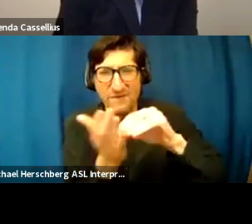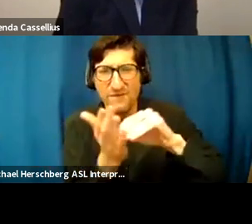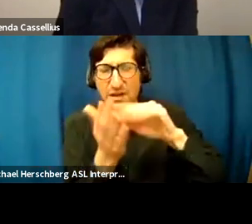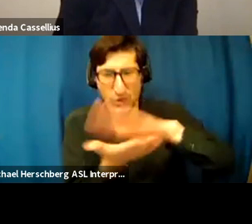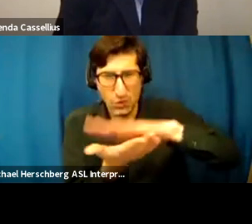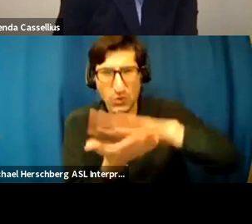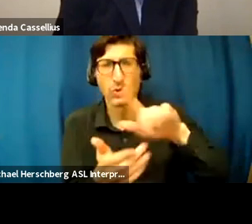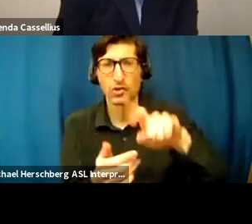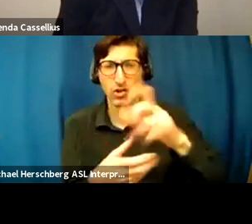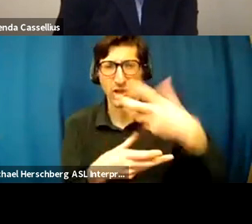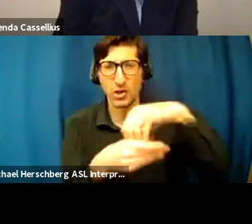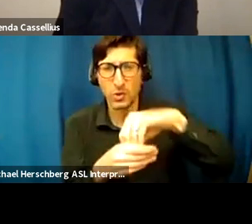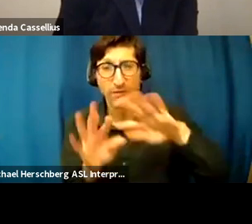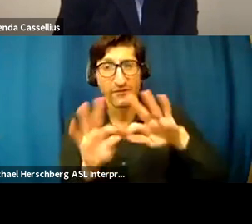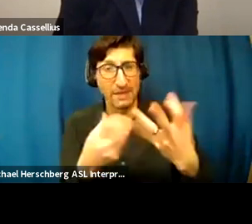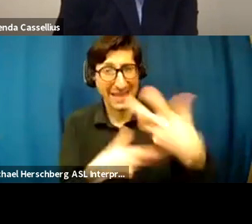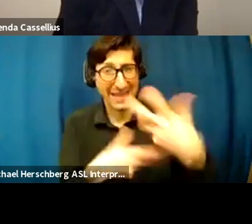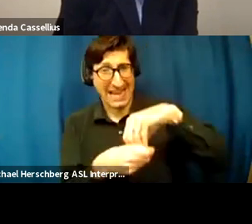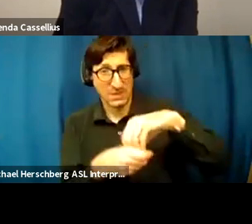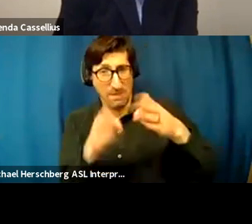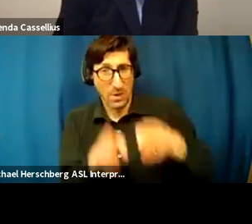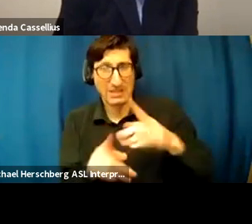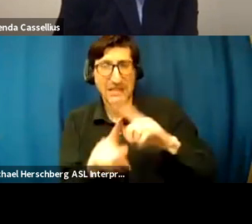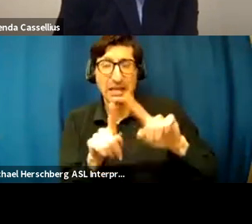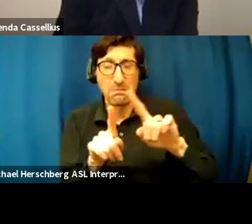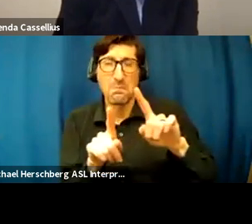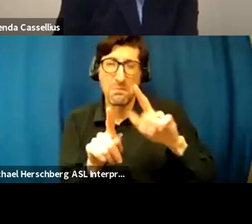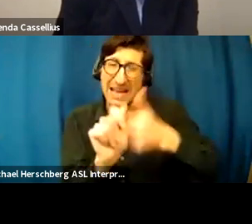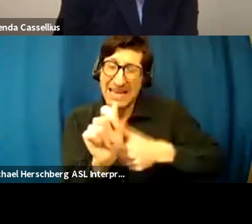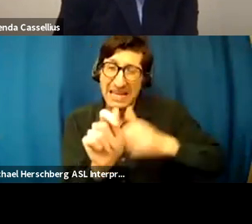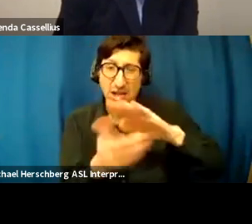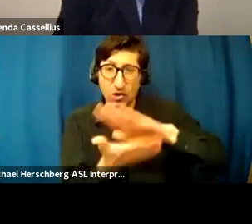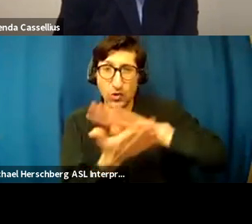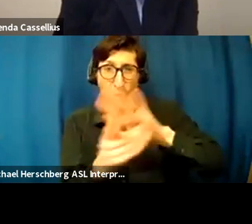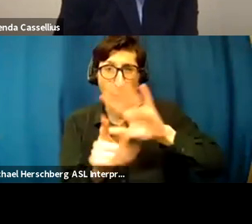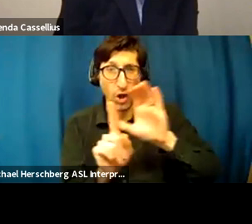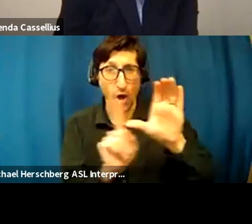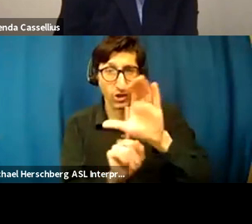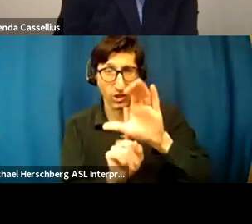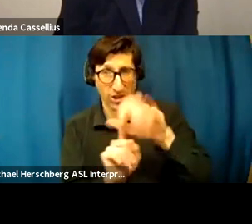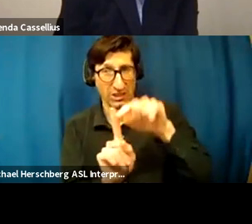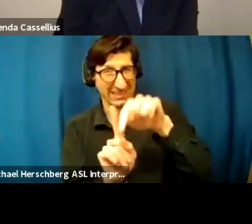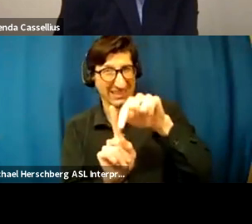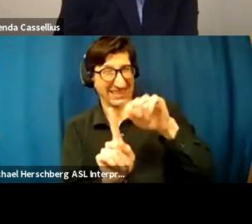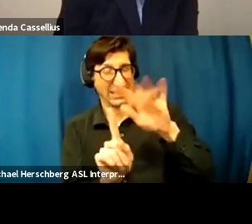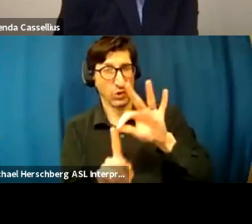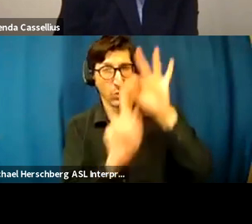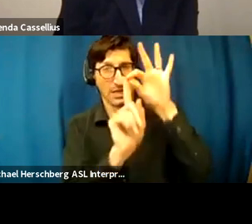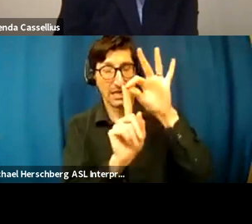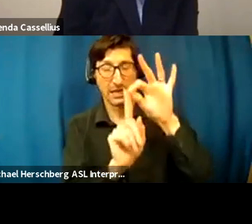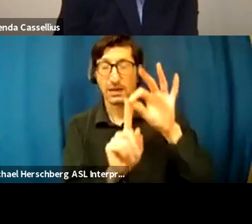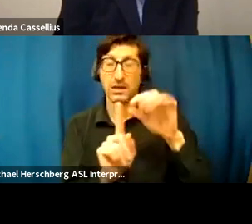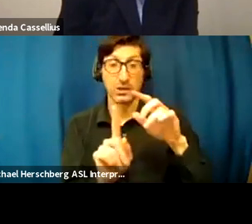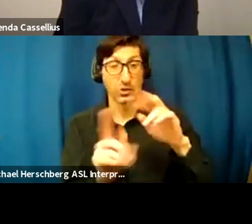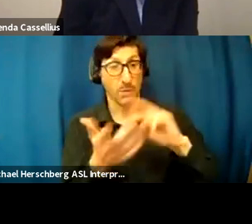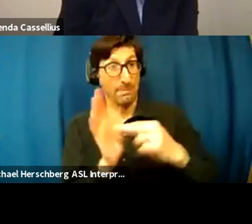that, you know, part of it is also the culture of the school and making sure that everybody understands that it's not one